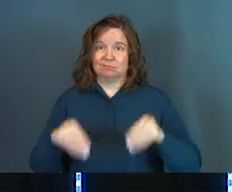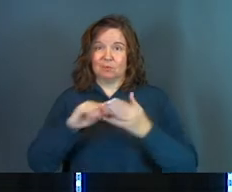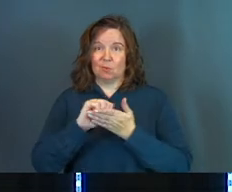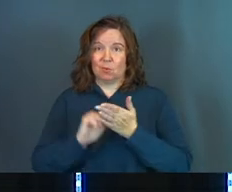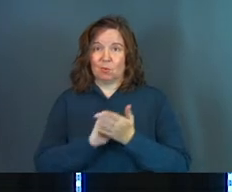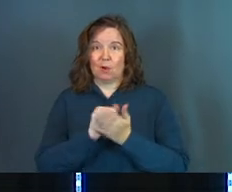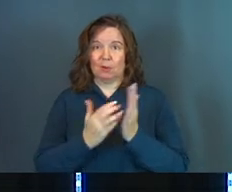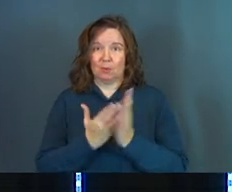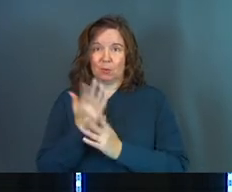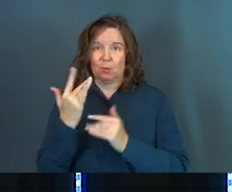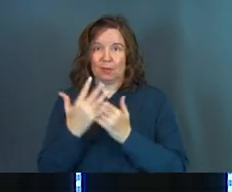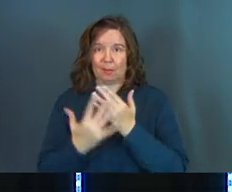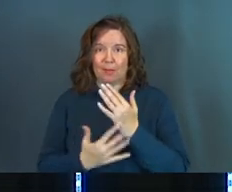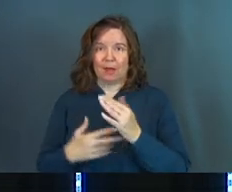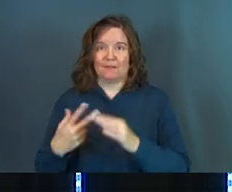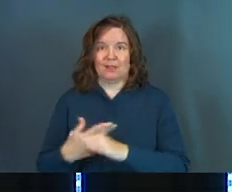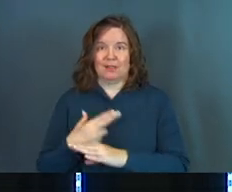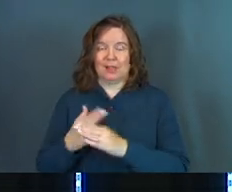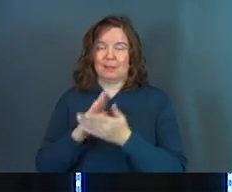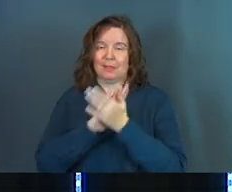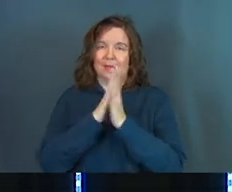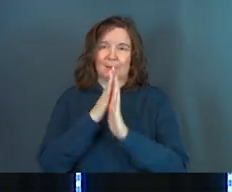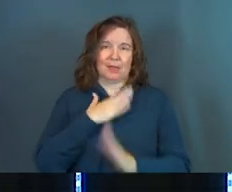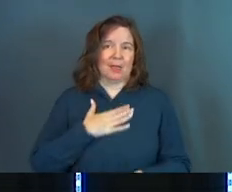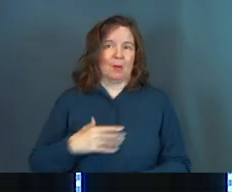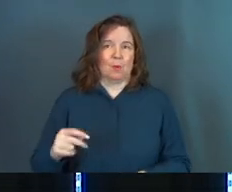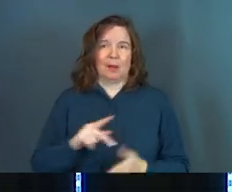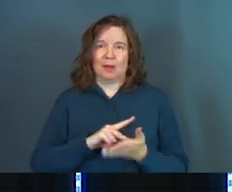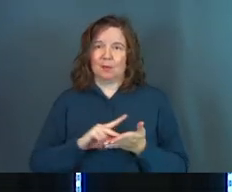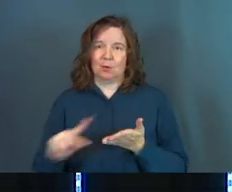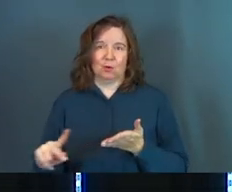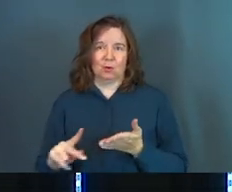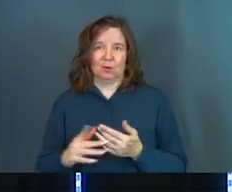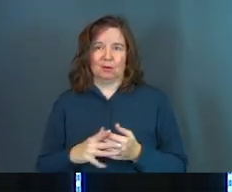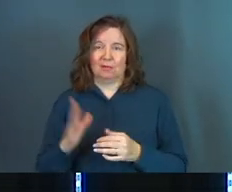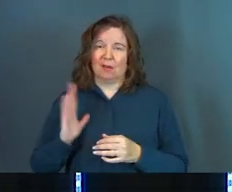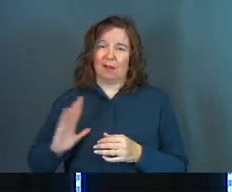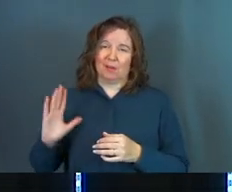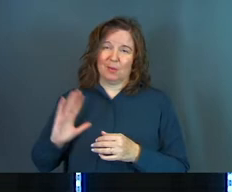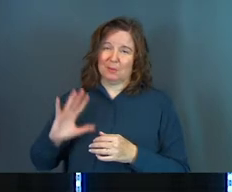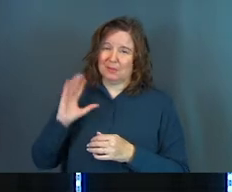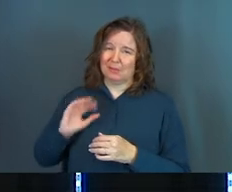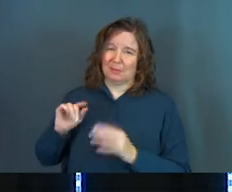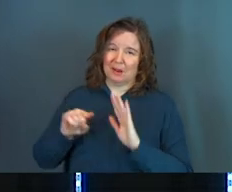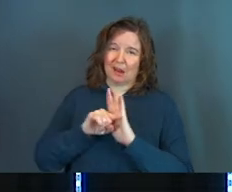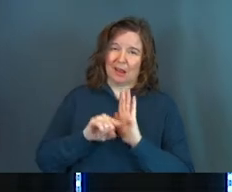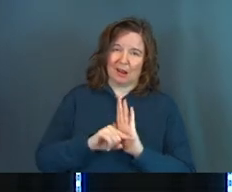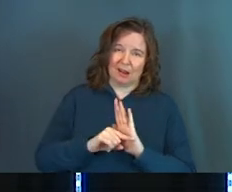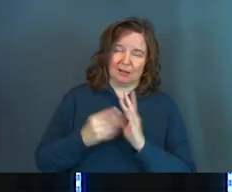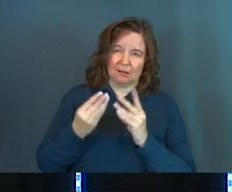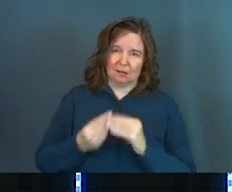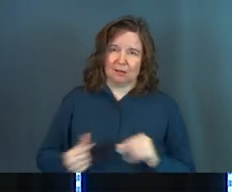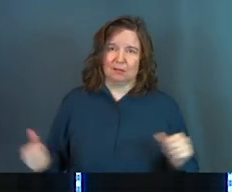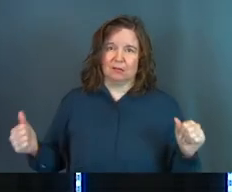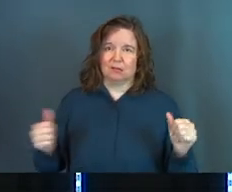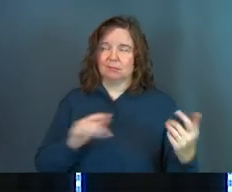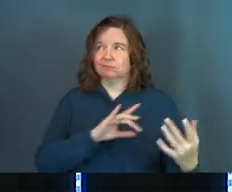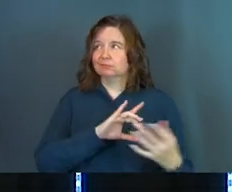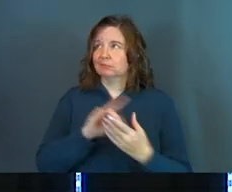the Lamb, and they were white and pure, not because of anything that they had done, but because of everything that he had done for